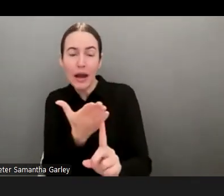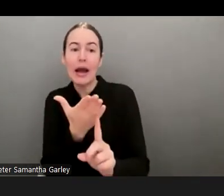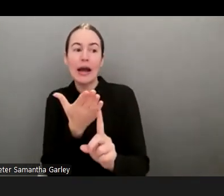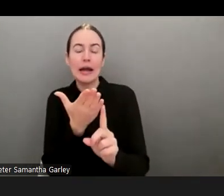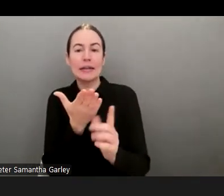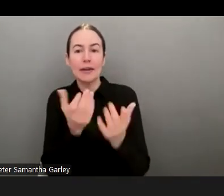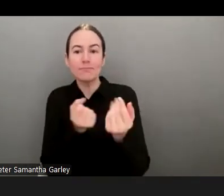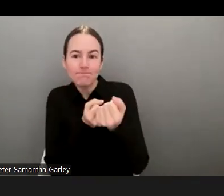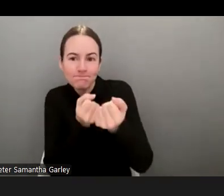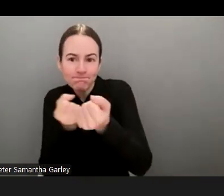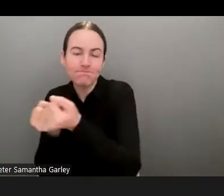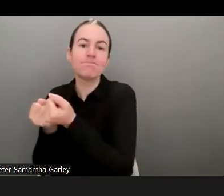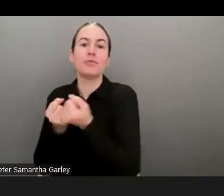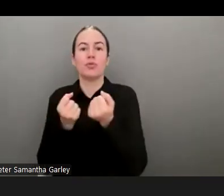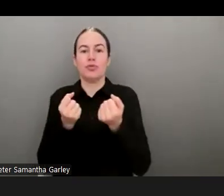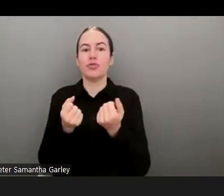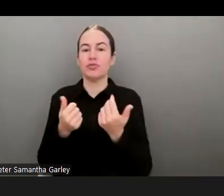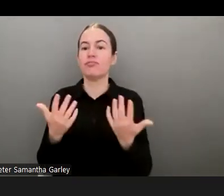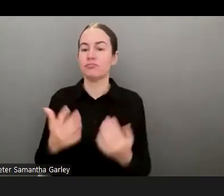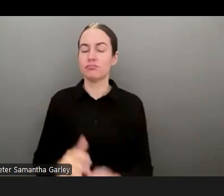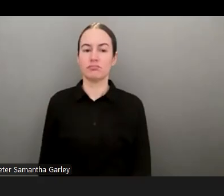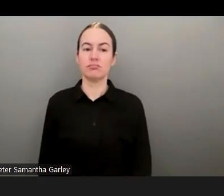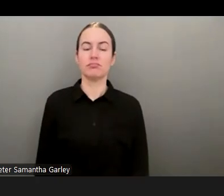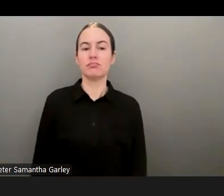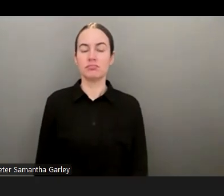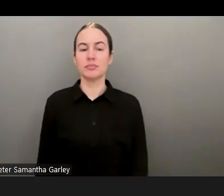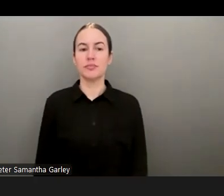cases with orders. But those have